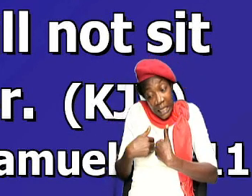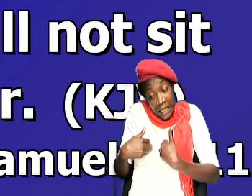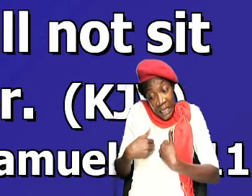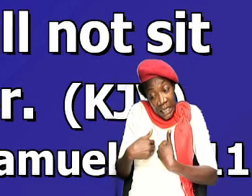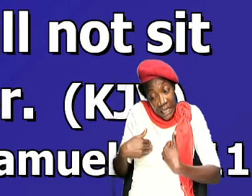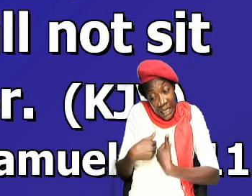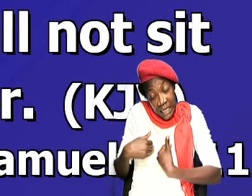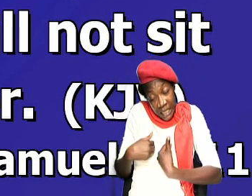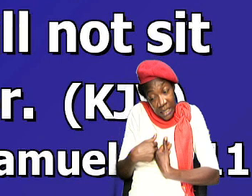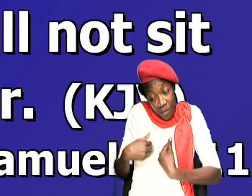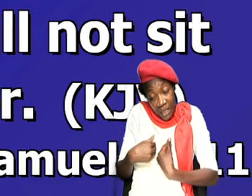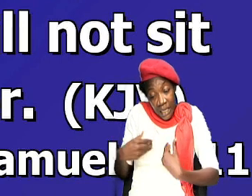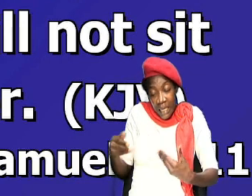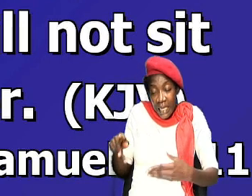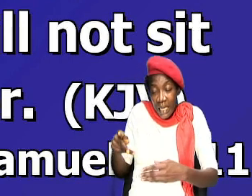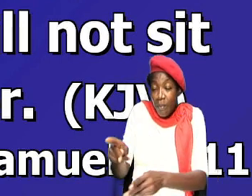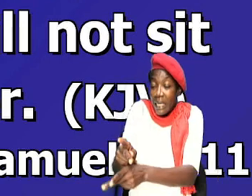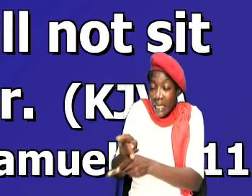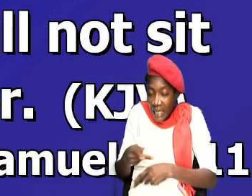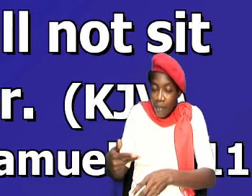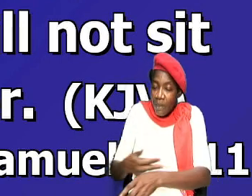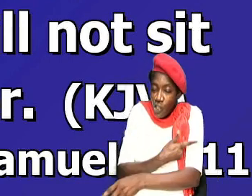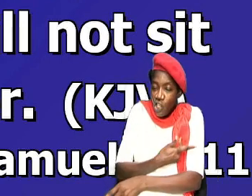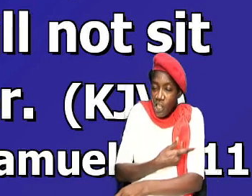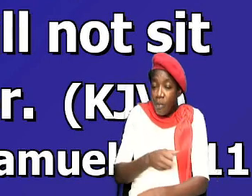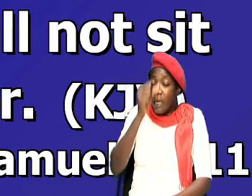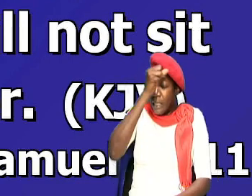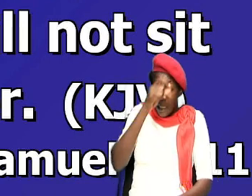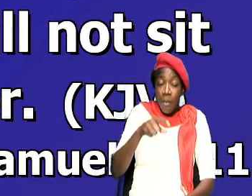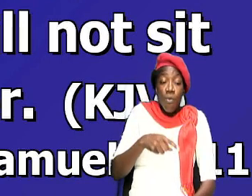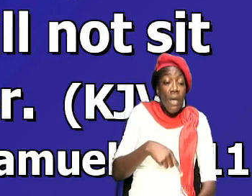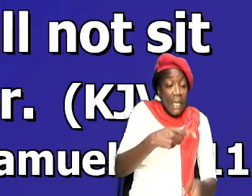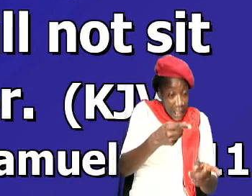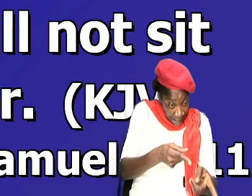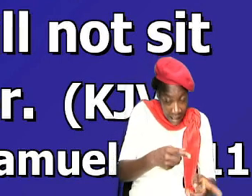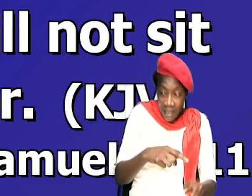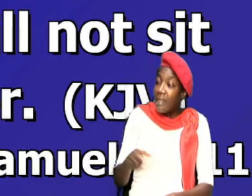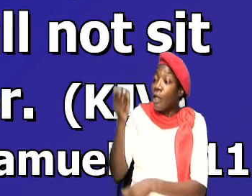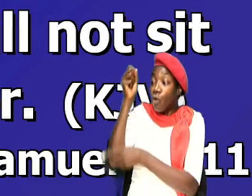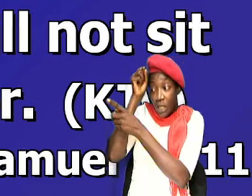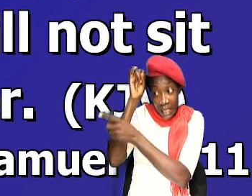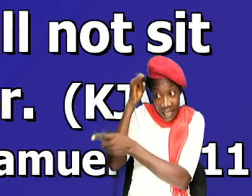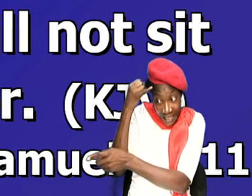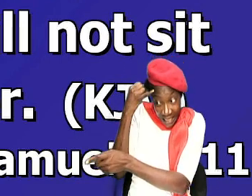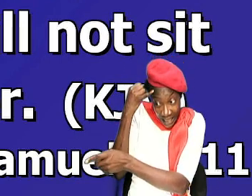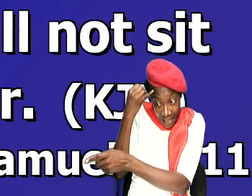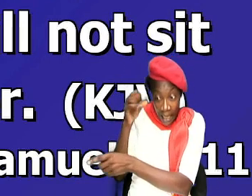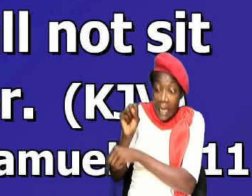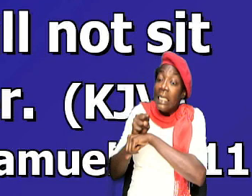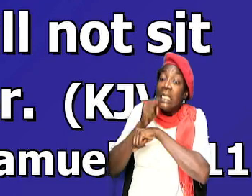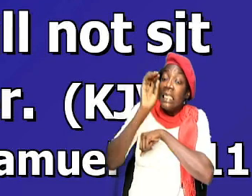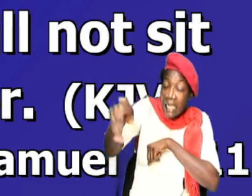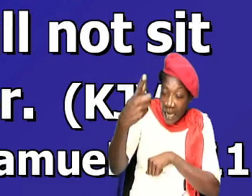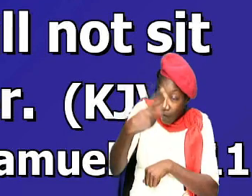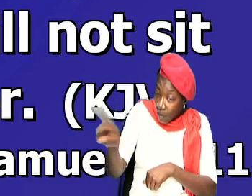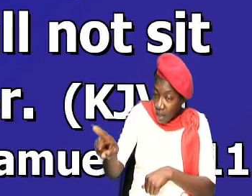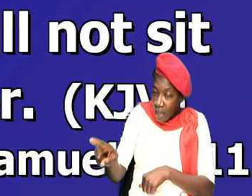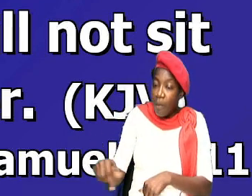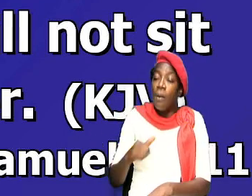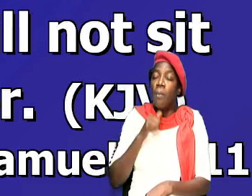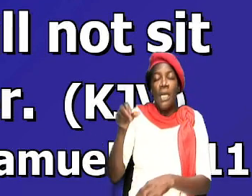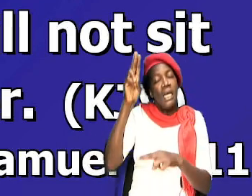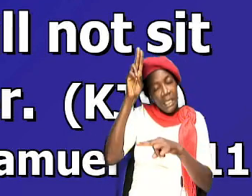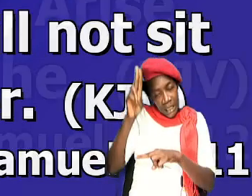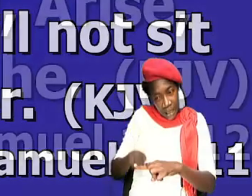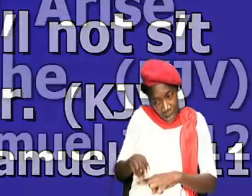keepeth the sheep. And Samuel said unto Jesse, send and fetch him, for we will not sit down till he come